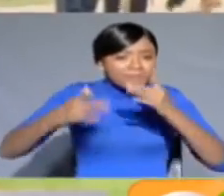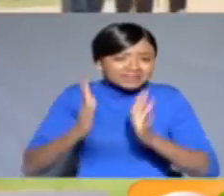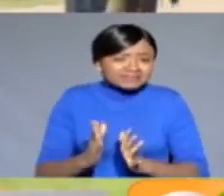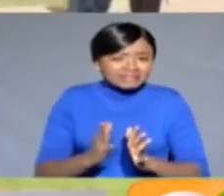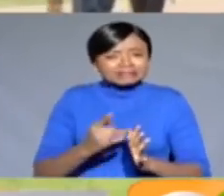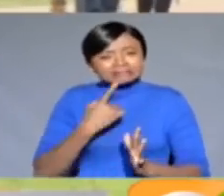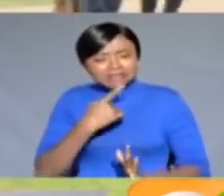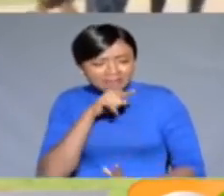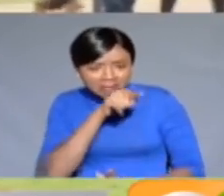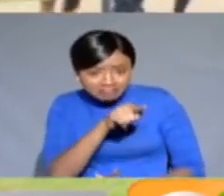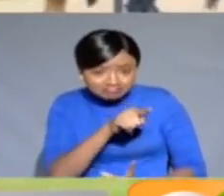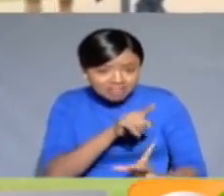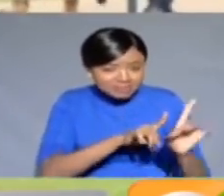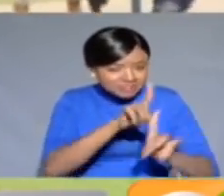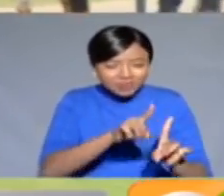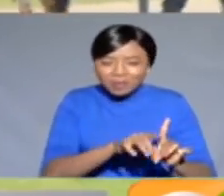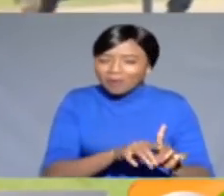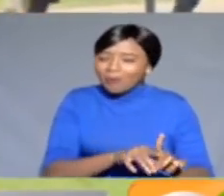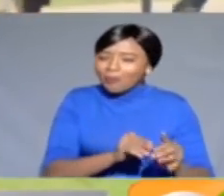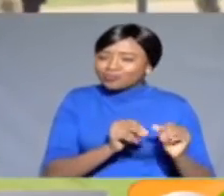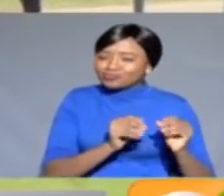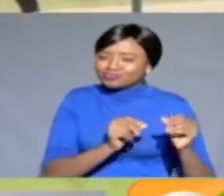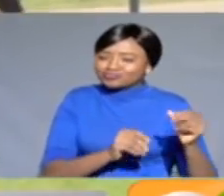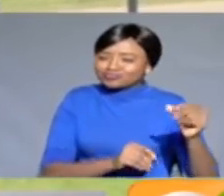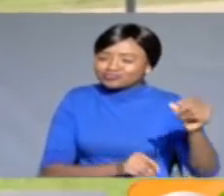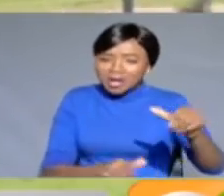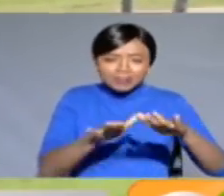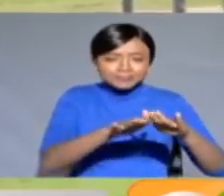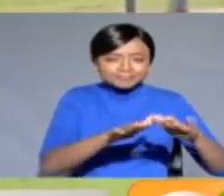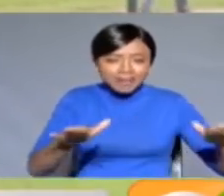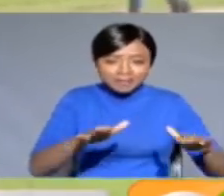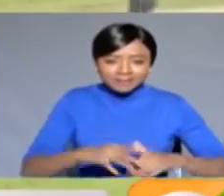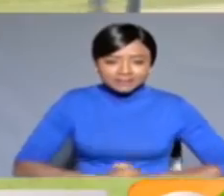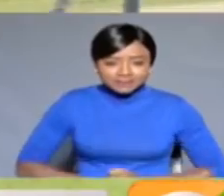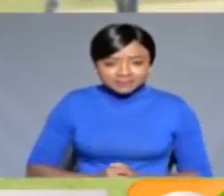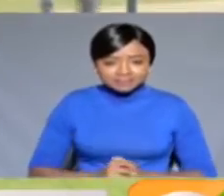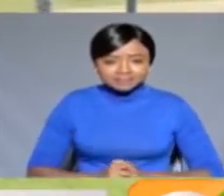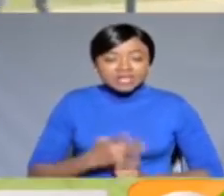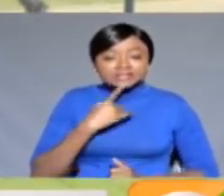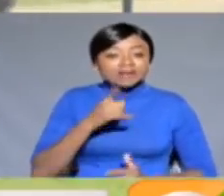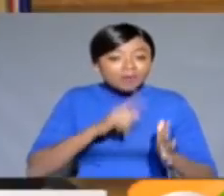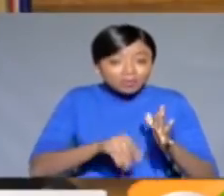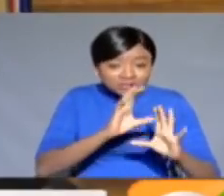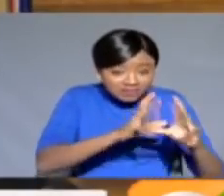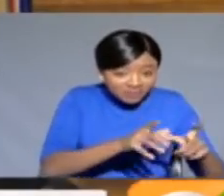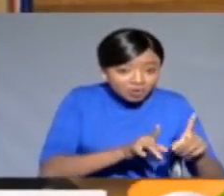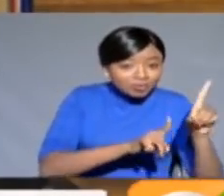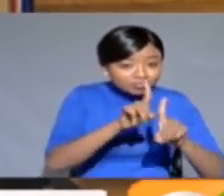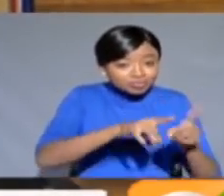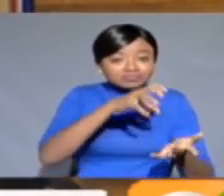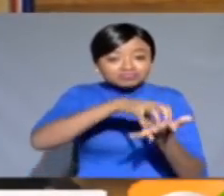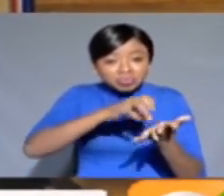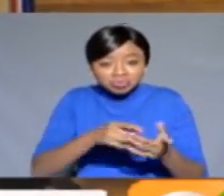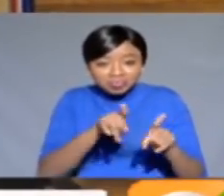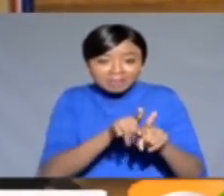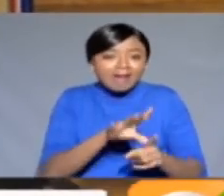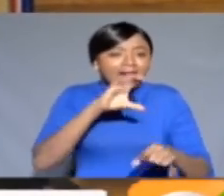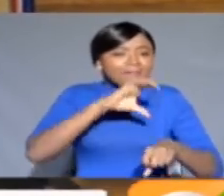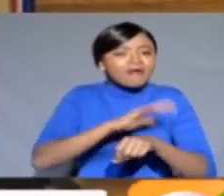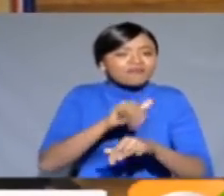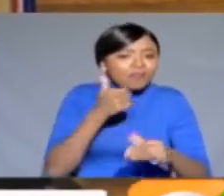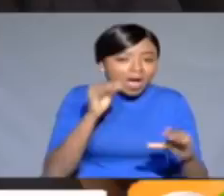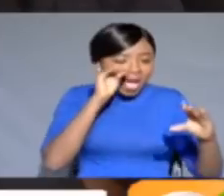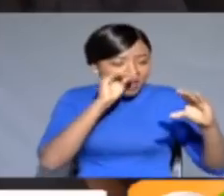that Safaricom is a dominant player in the Kenyan market, a position he defended by insisting that Safaricom earned the position by the virtue of investment